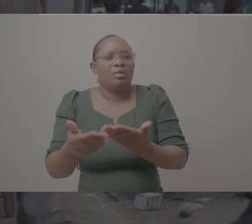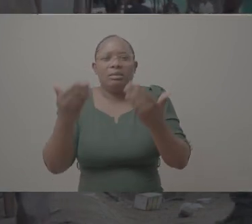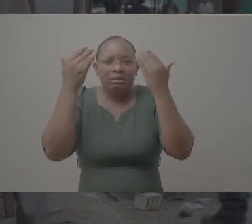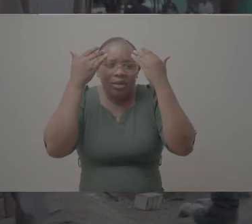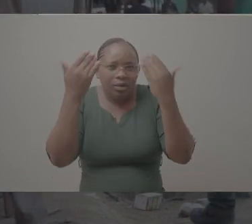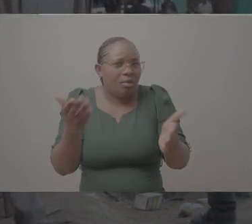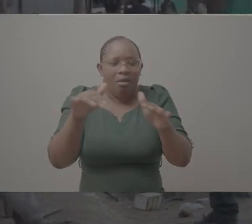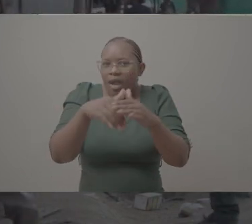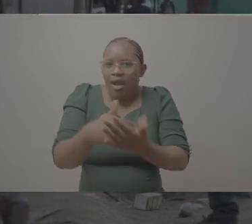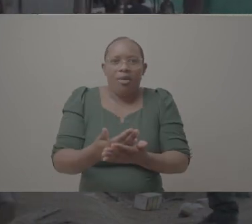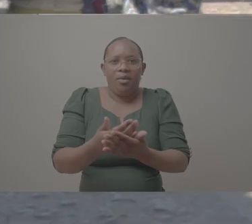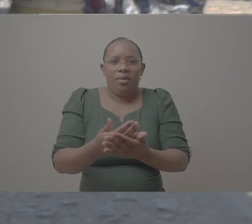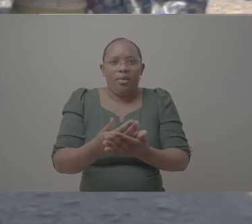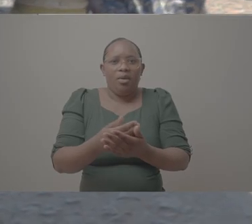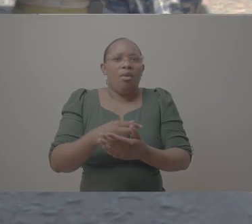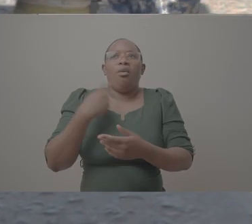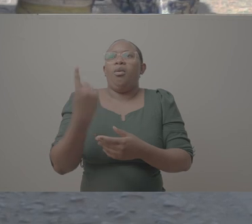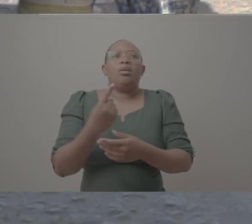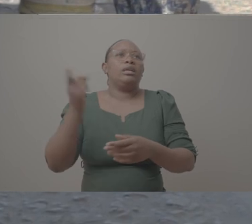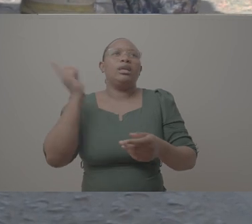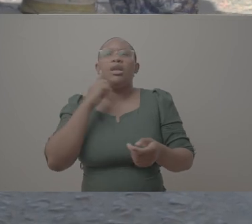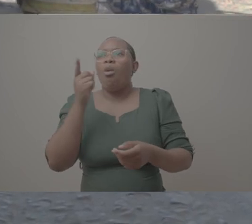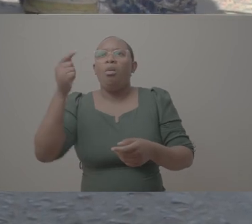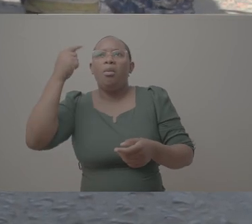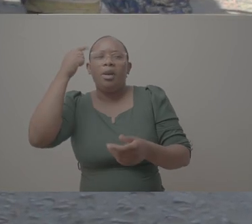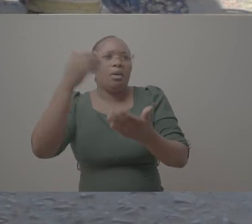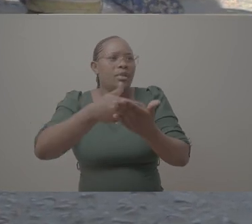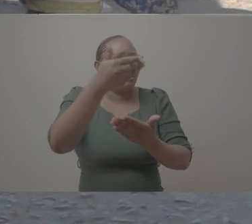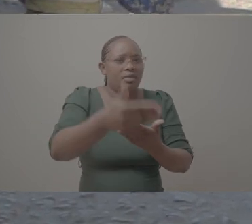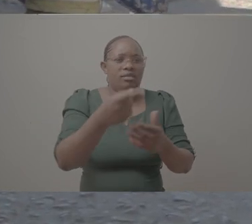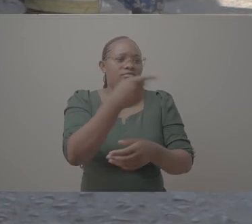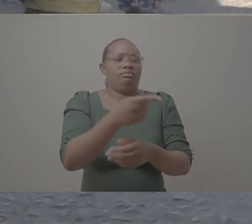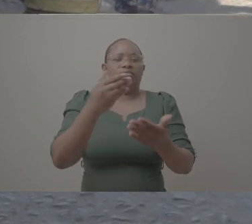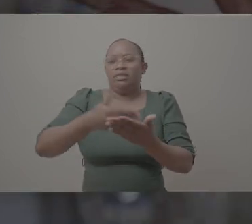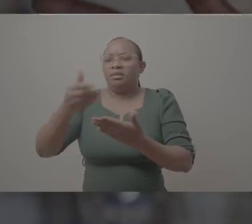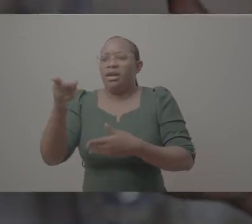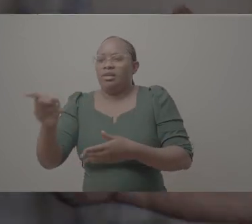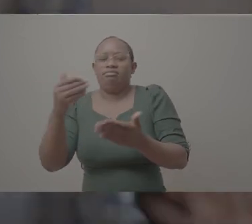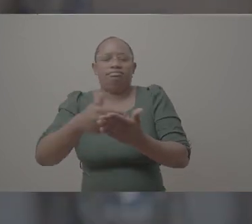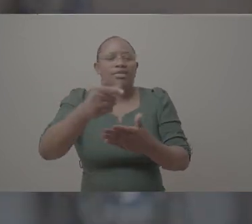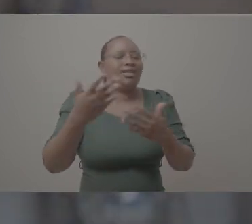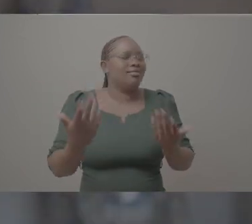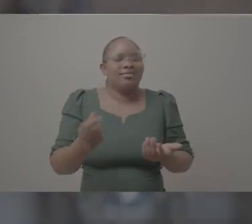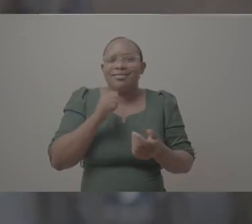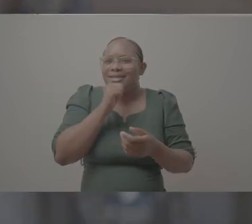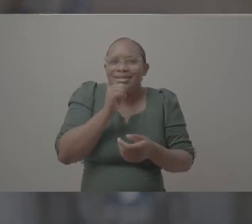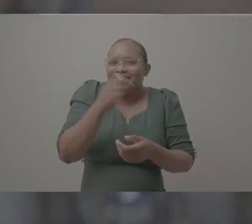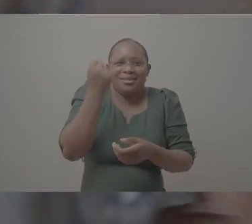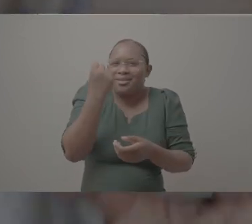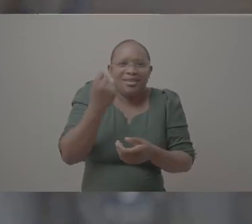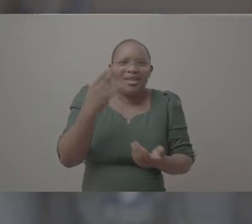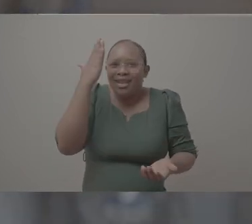these procurements are done. We just here to say, no, they have procured armor desks, they have procured this